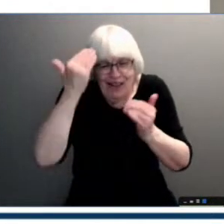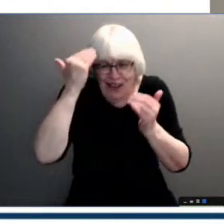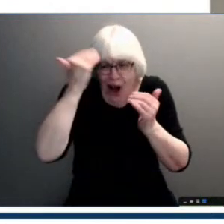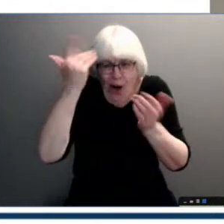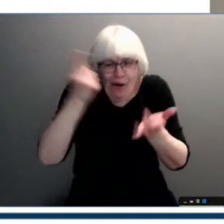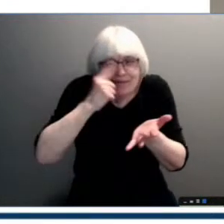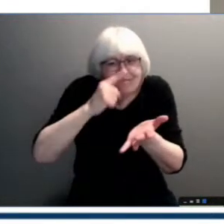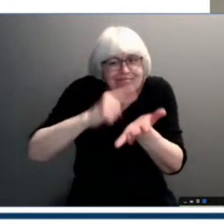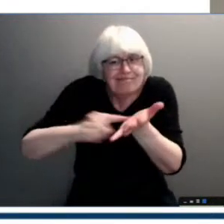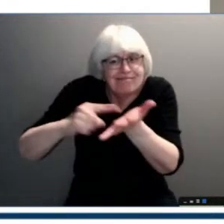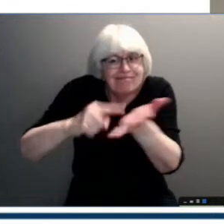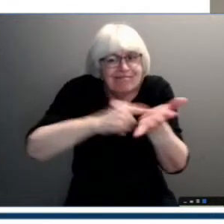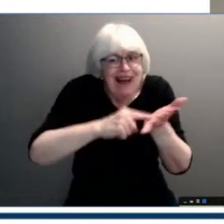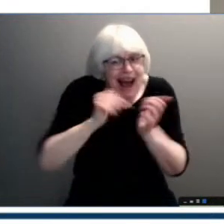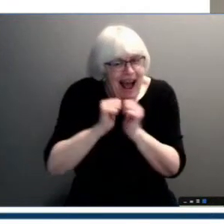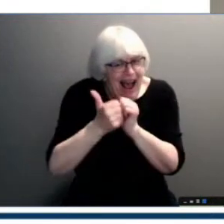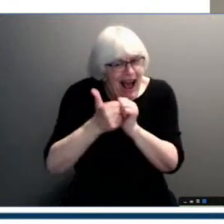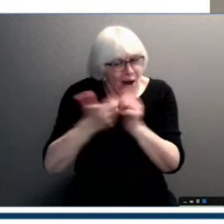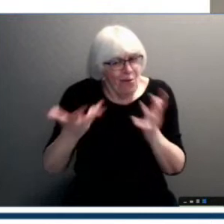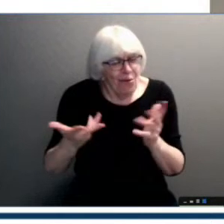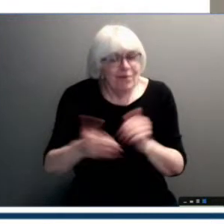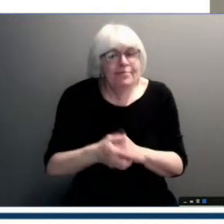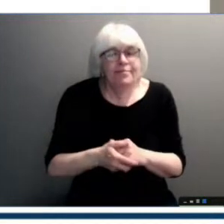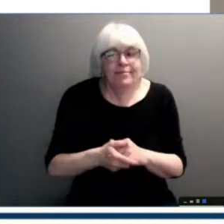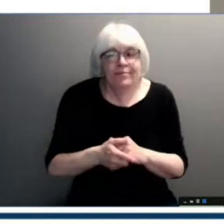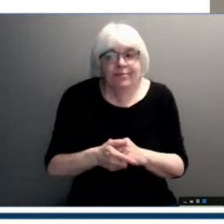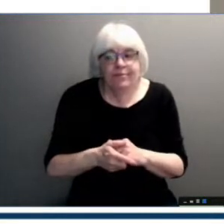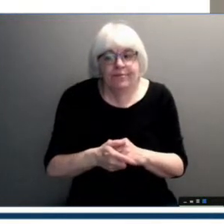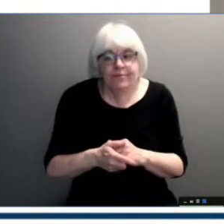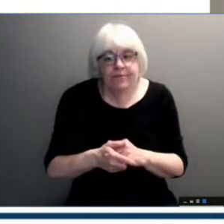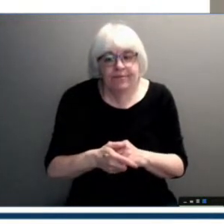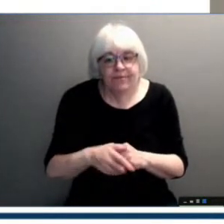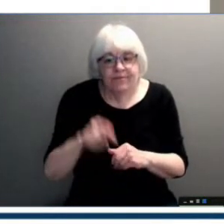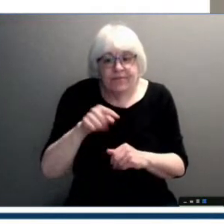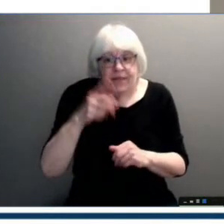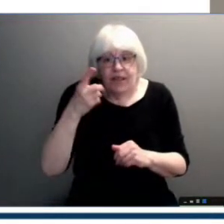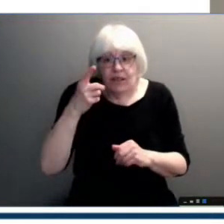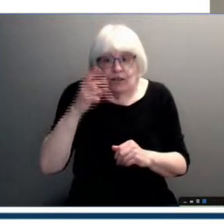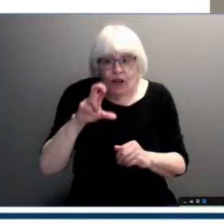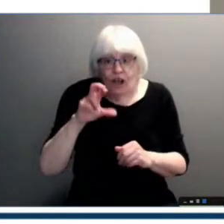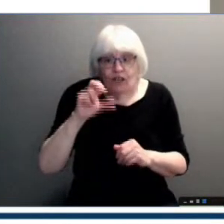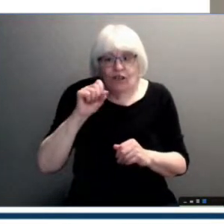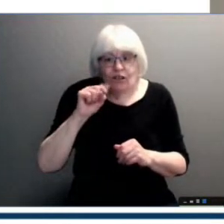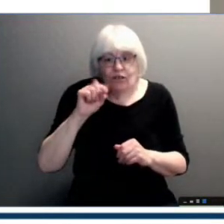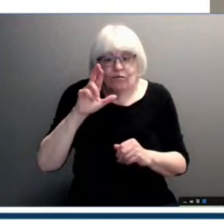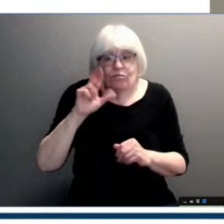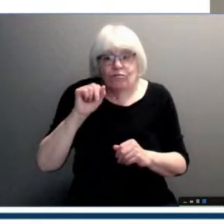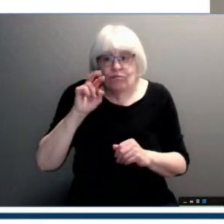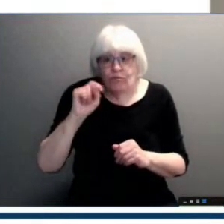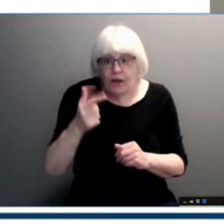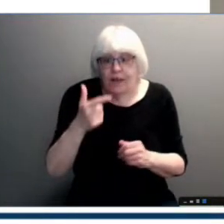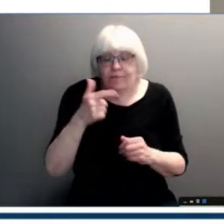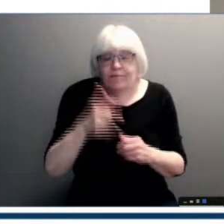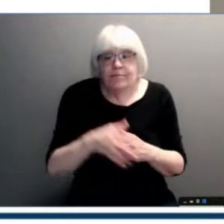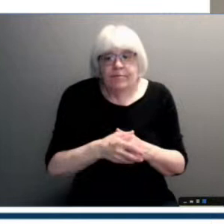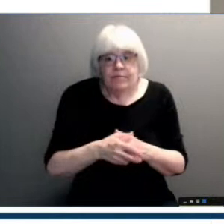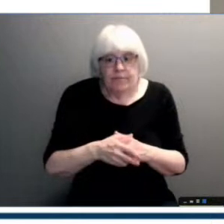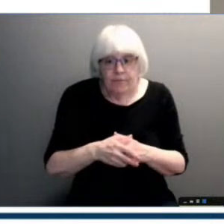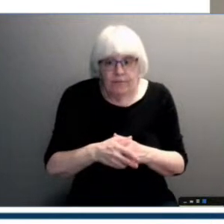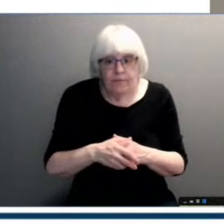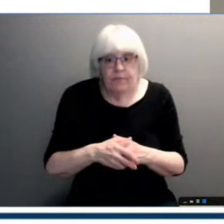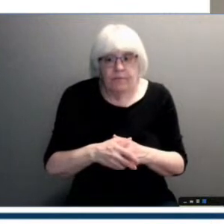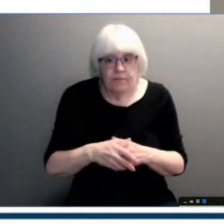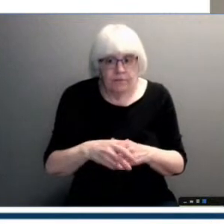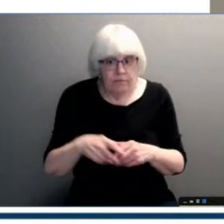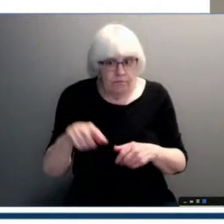focusing our goal, and we're now using text to reach out, so that everybody who has a lab confirmed positive then gets